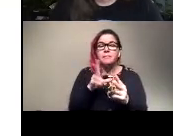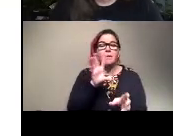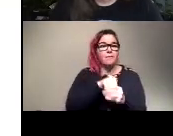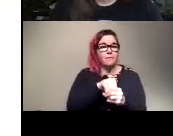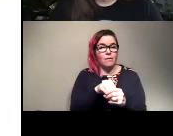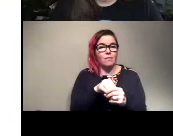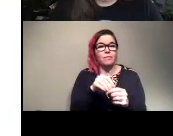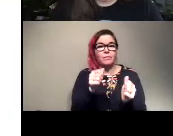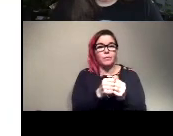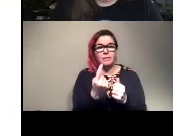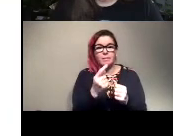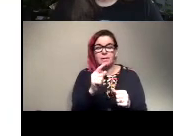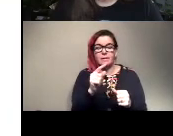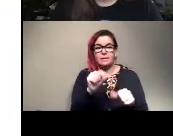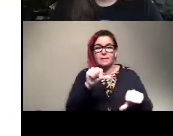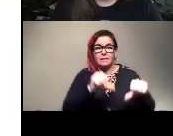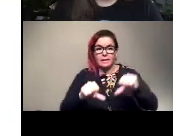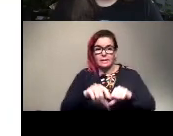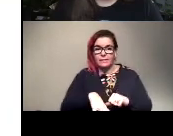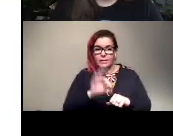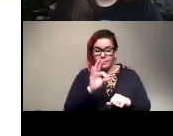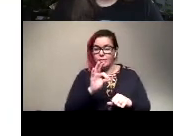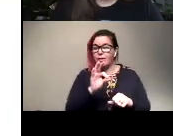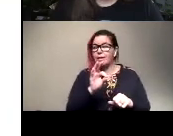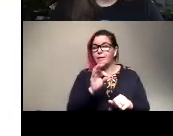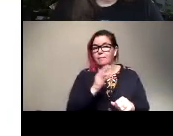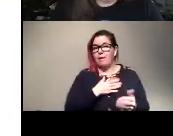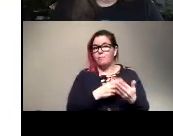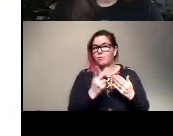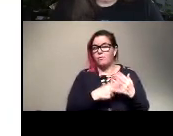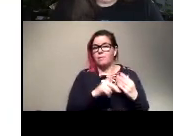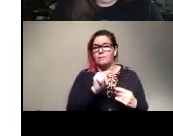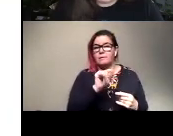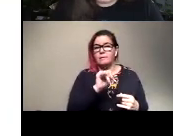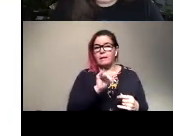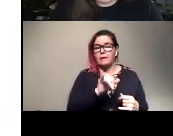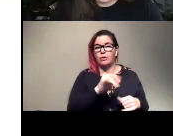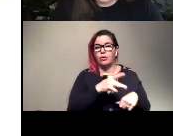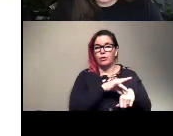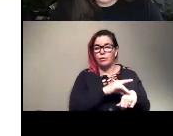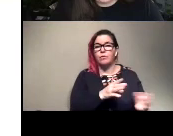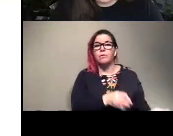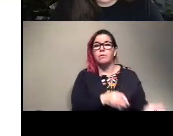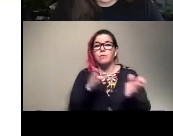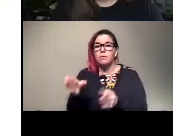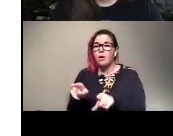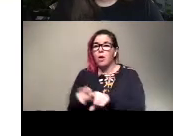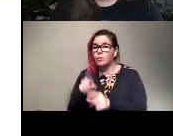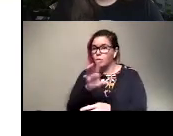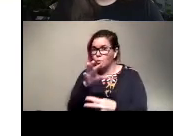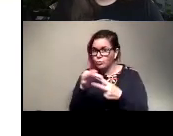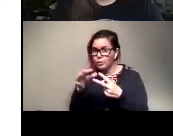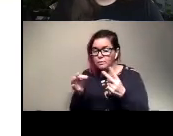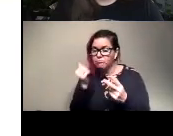with something like scientific discovery through a program like Tiny Earth, but also by just the choices that you make and